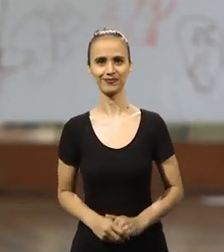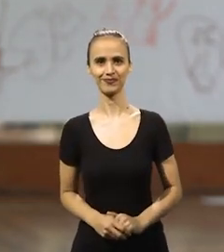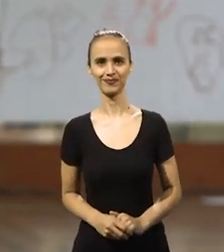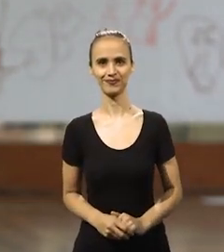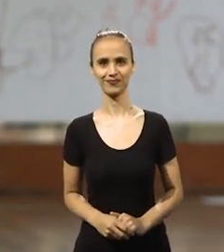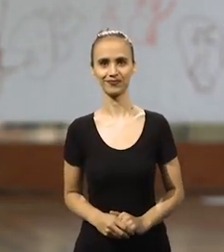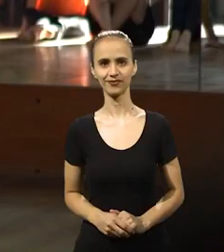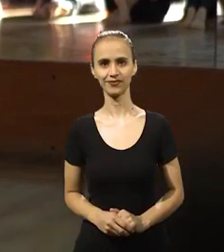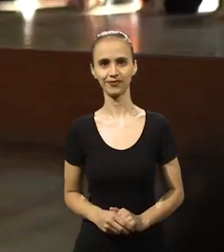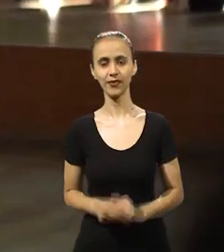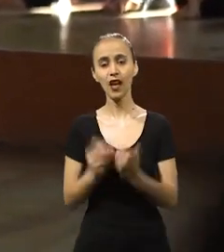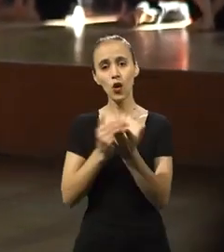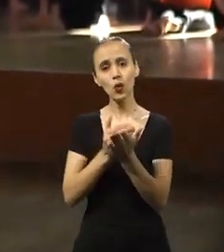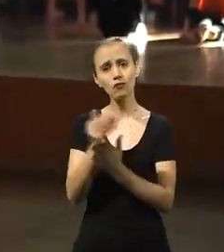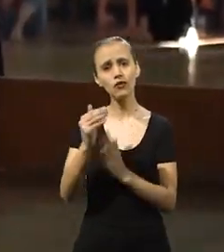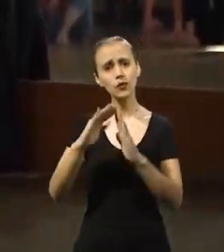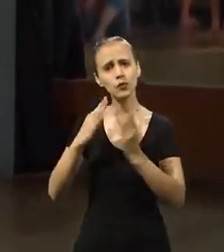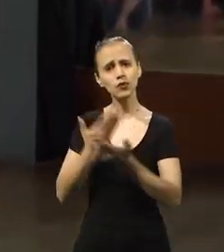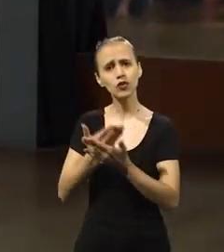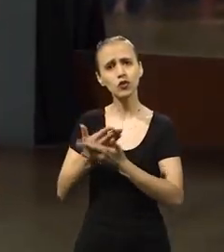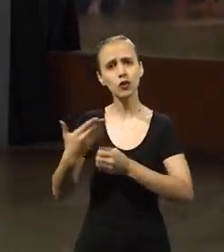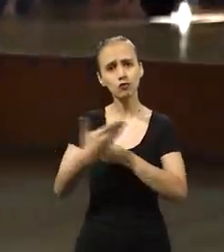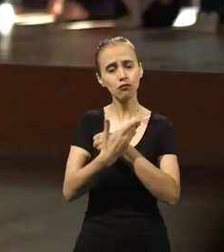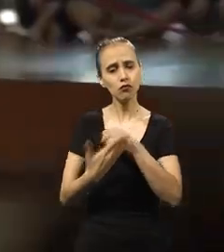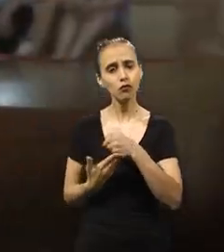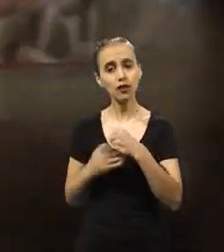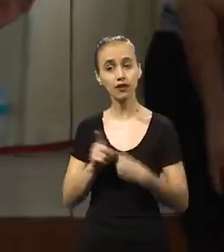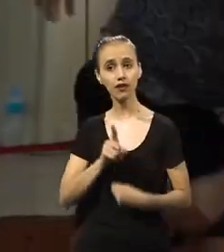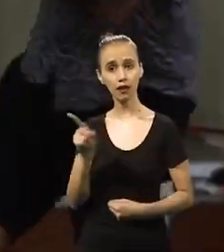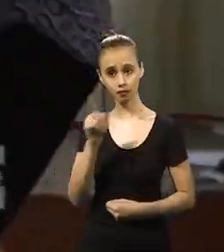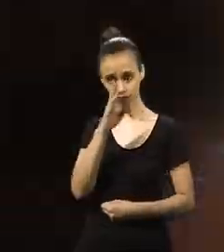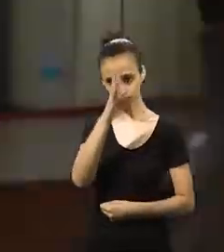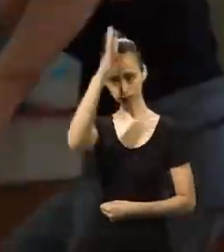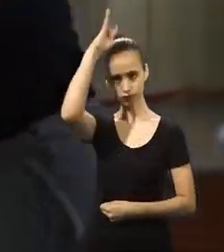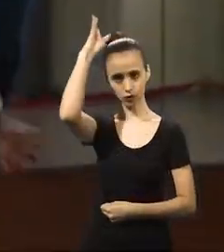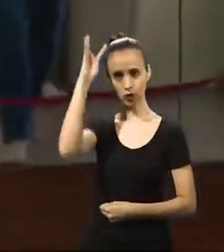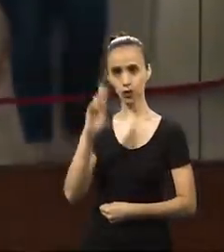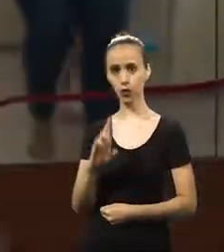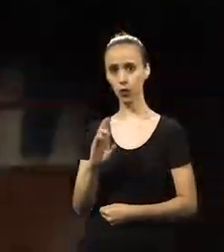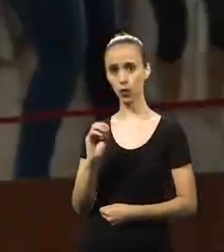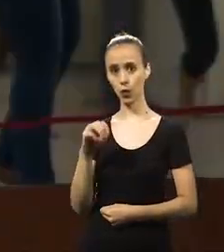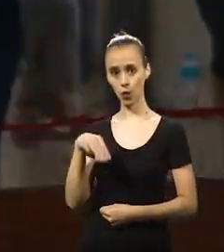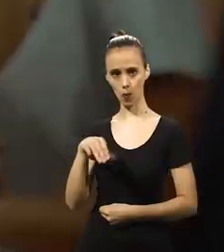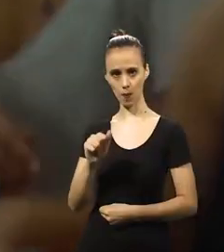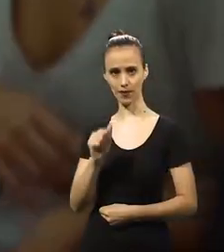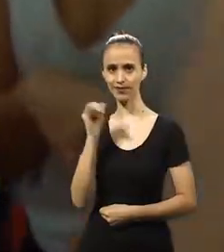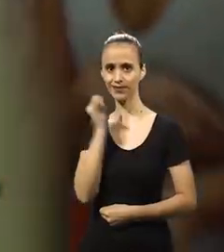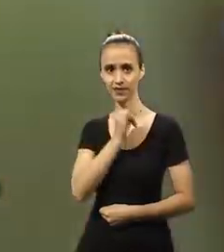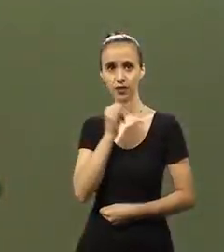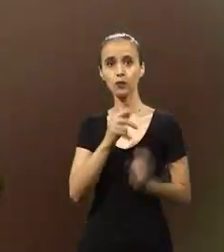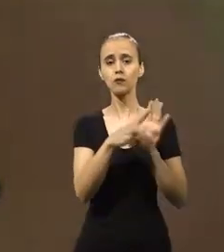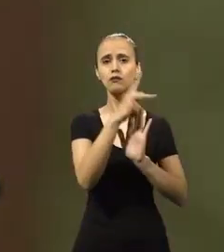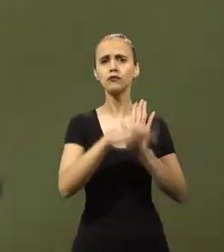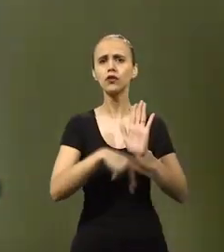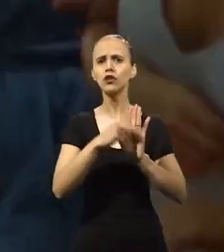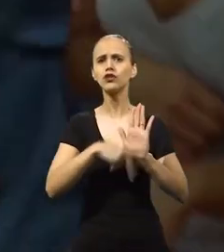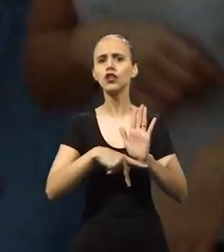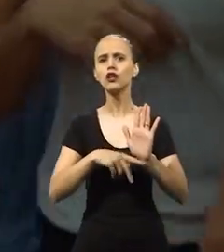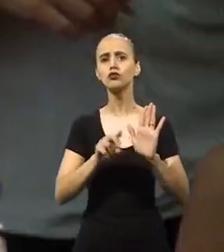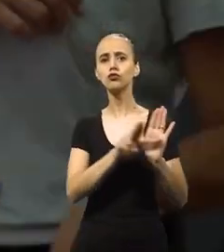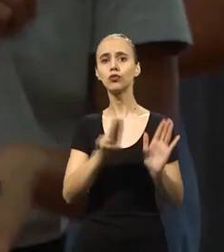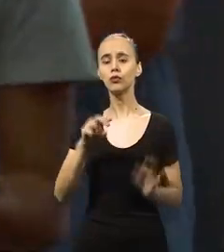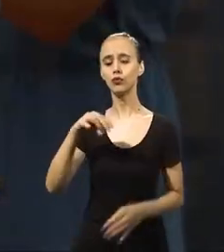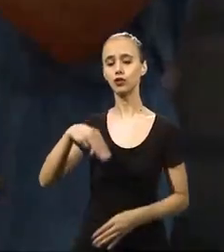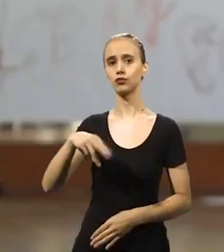of them. And everything started within the public schools in Rome, within a bigger project